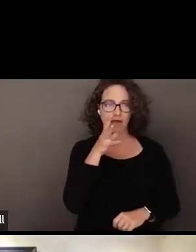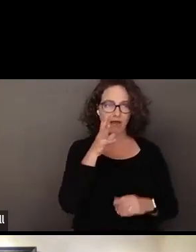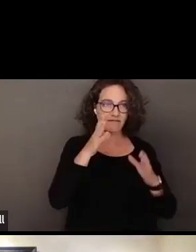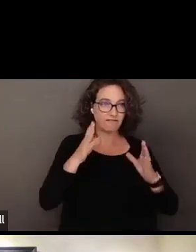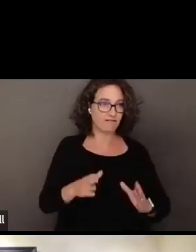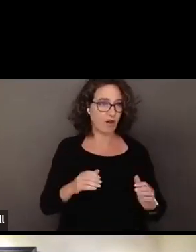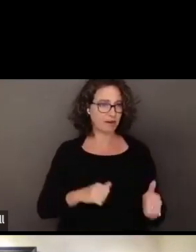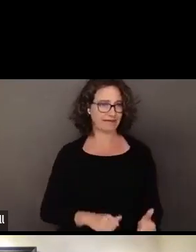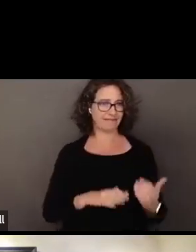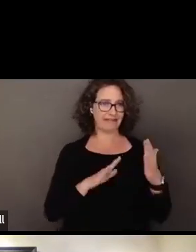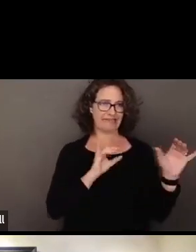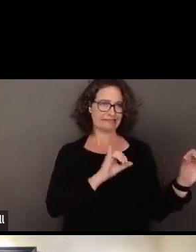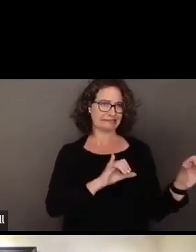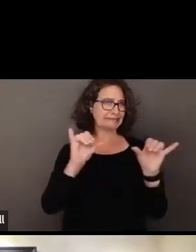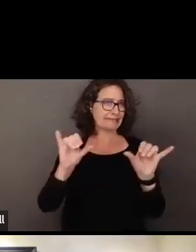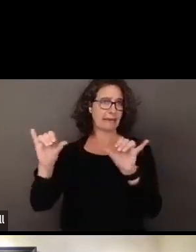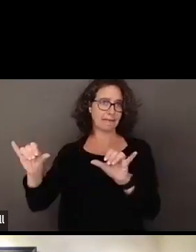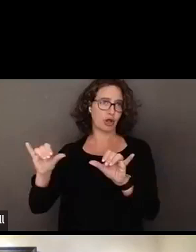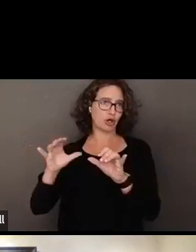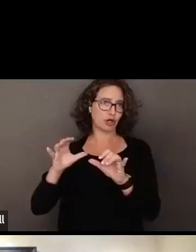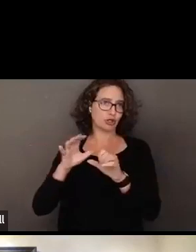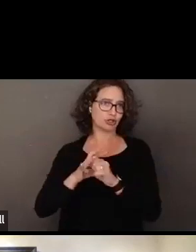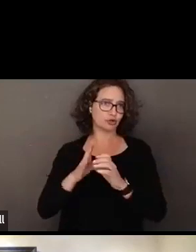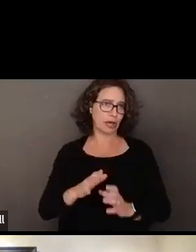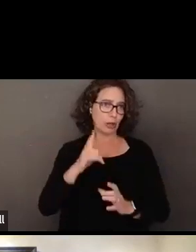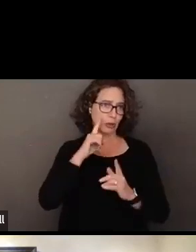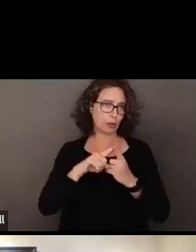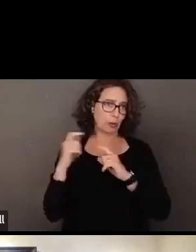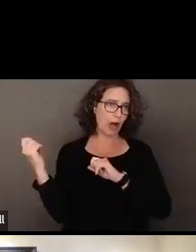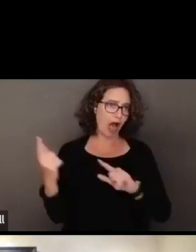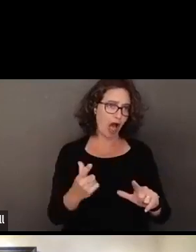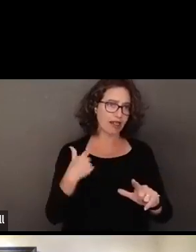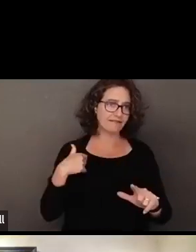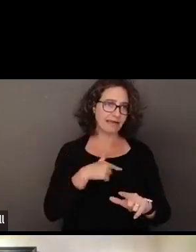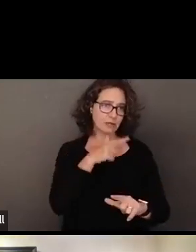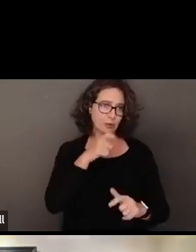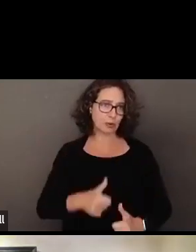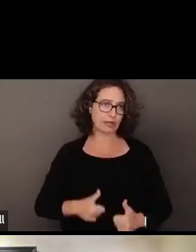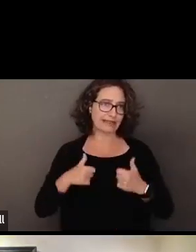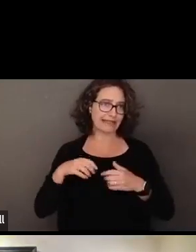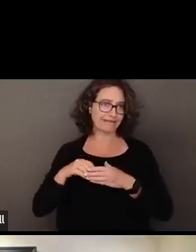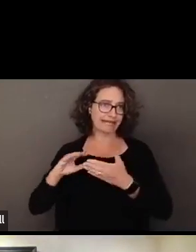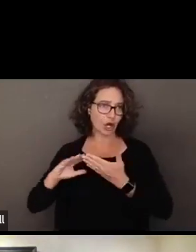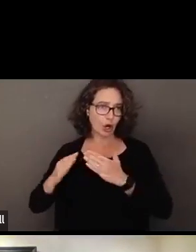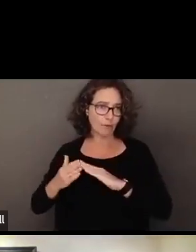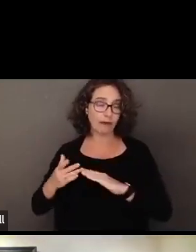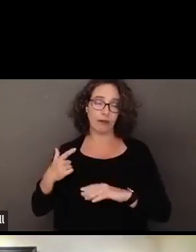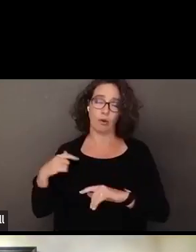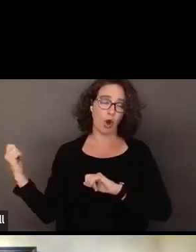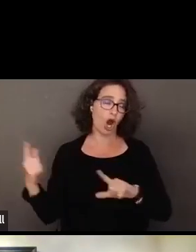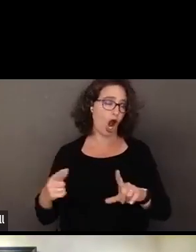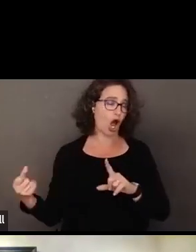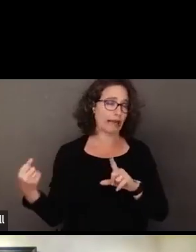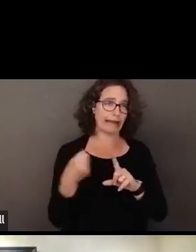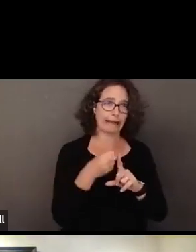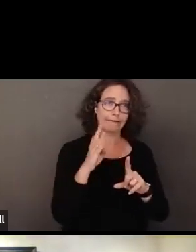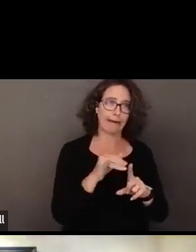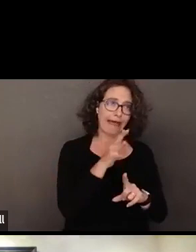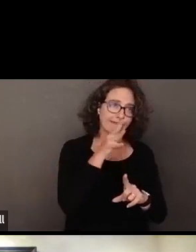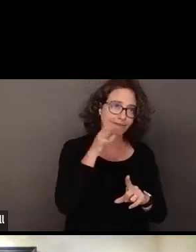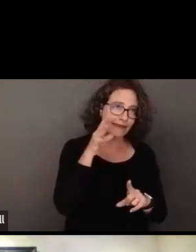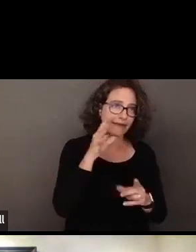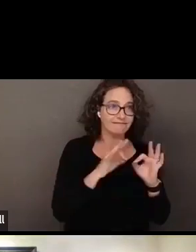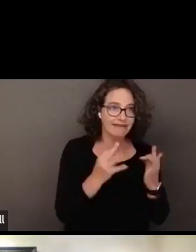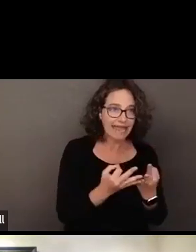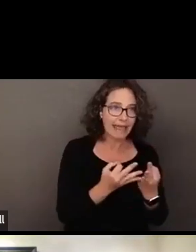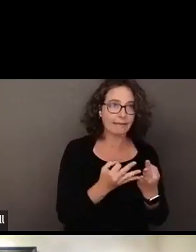similar stressors to the rest of us who live in the urban corridors. We are all impacted by family or community